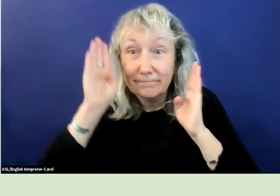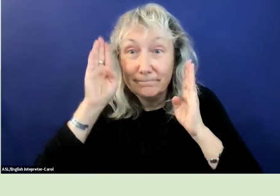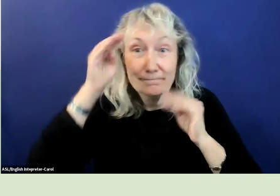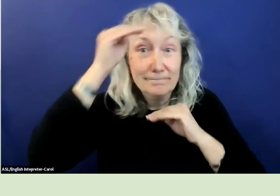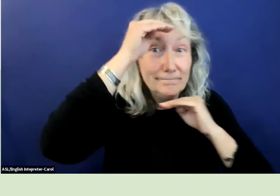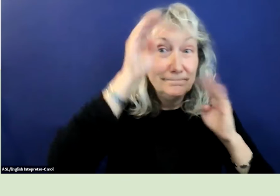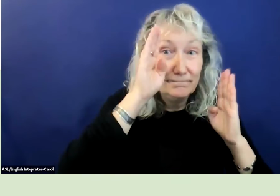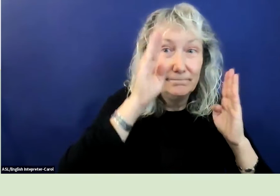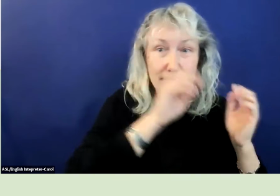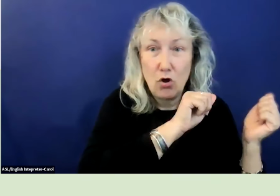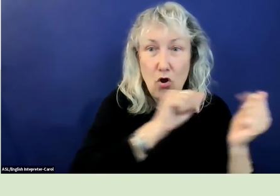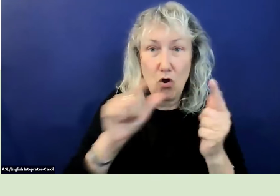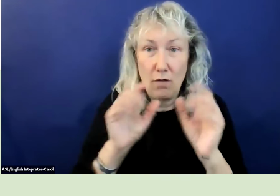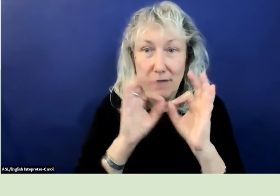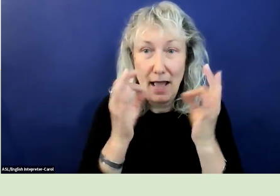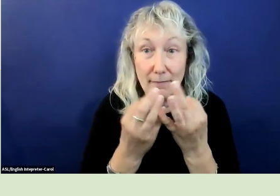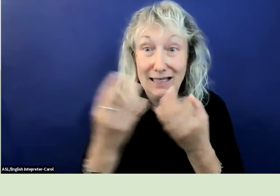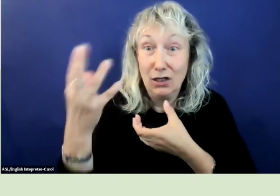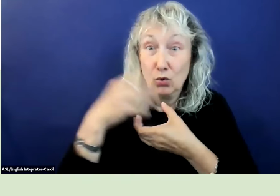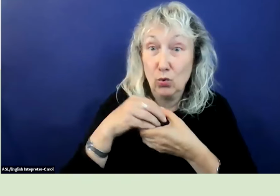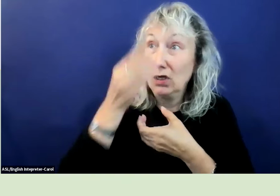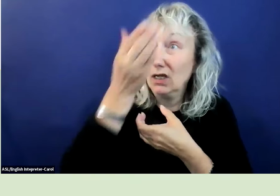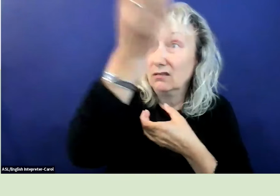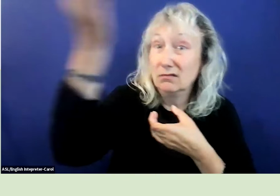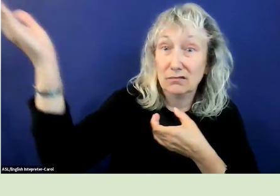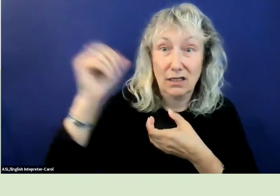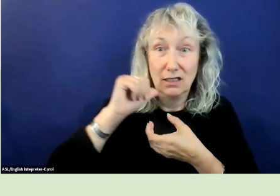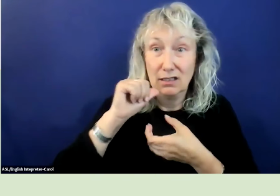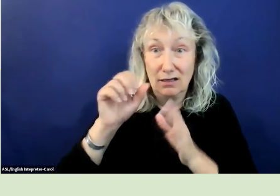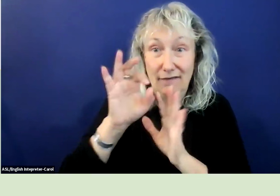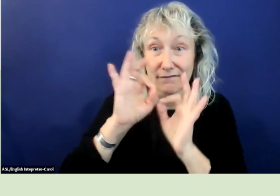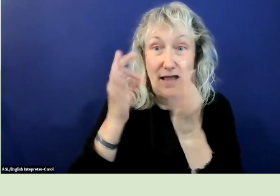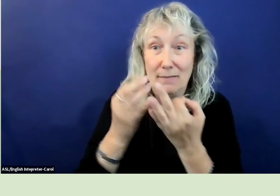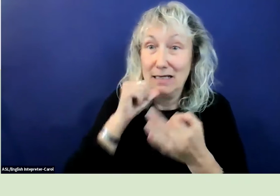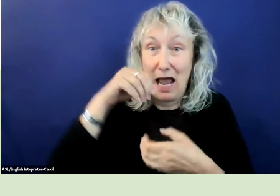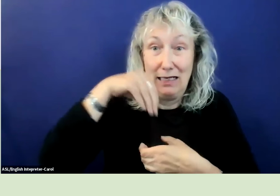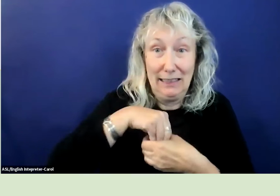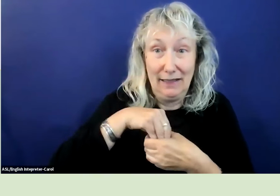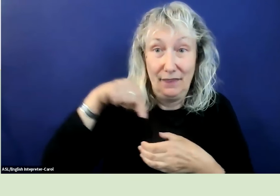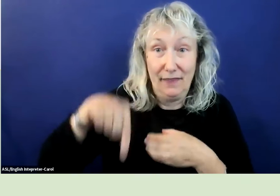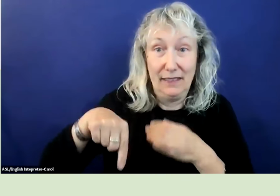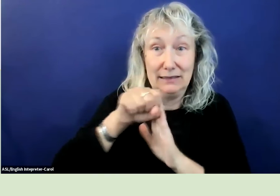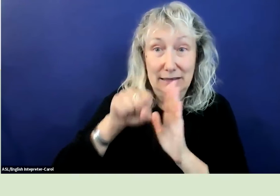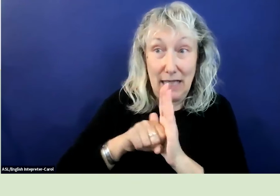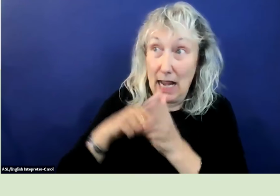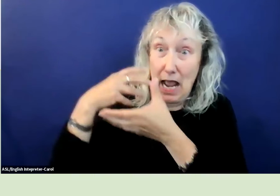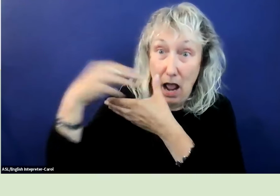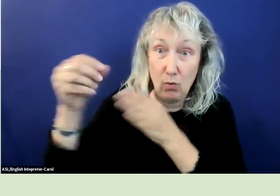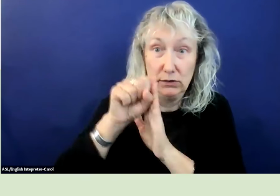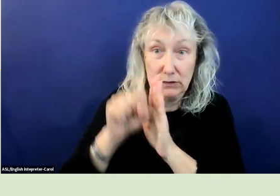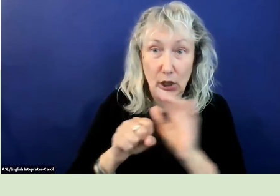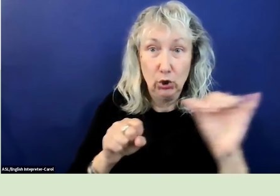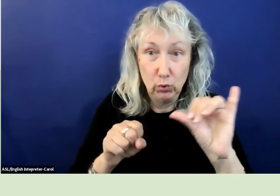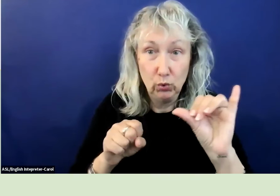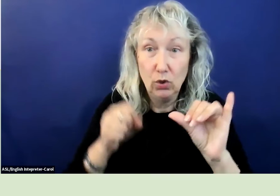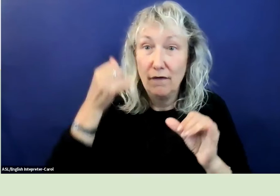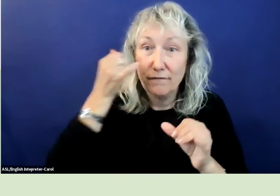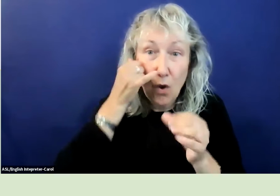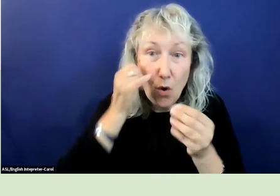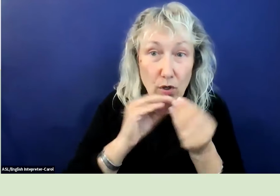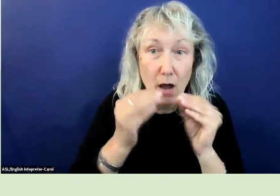include out-of-state family information, at least 2 of them, and also their phone number as